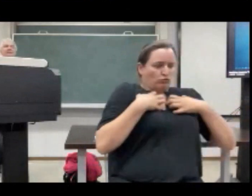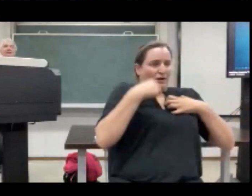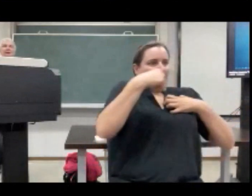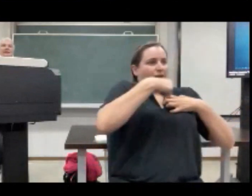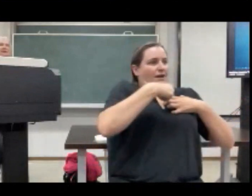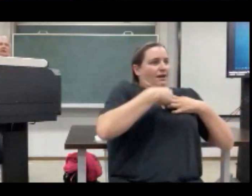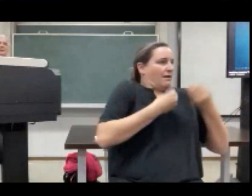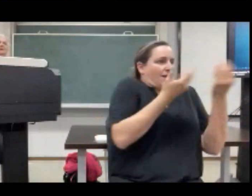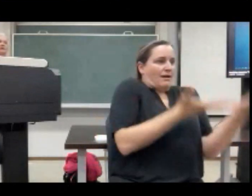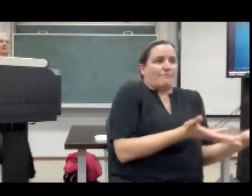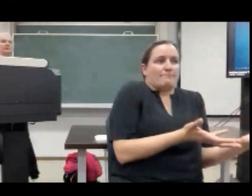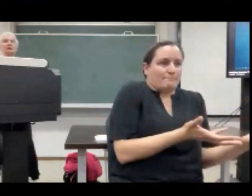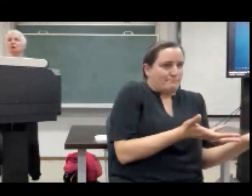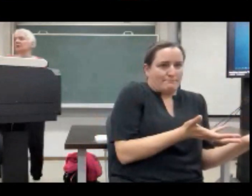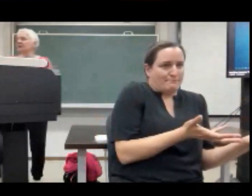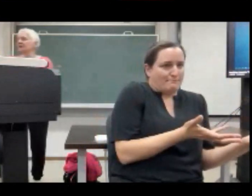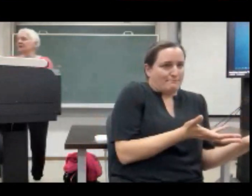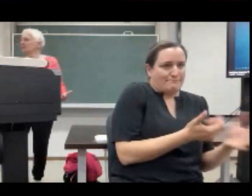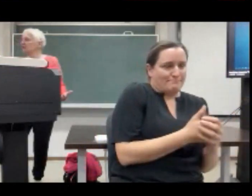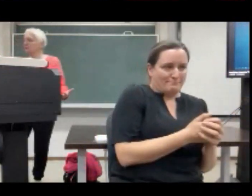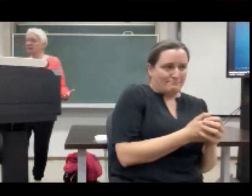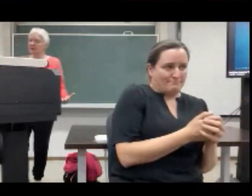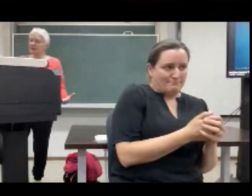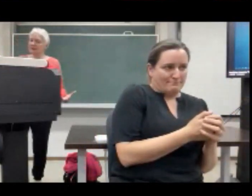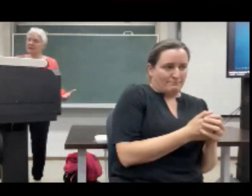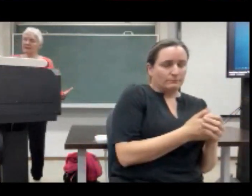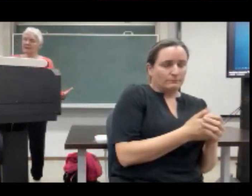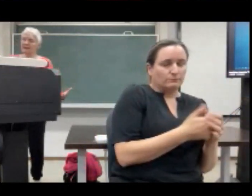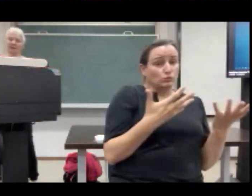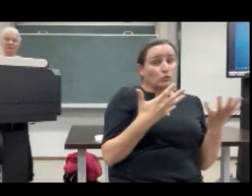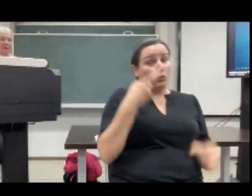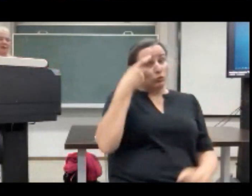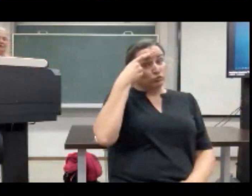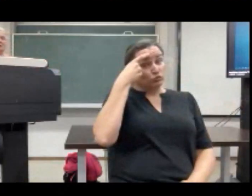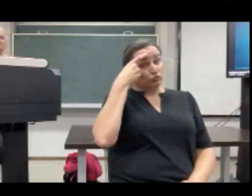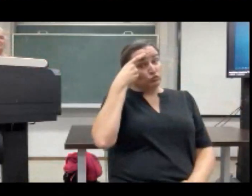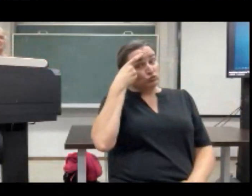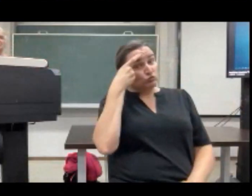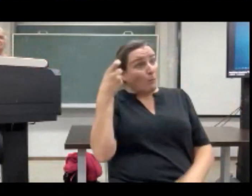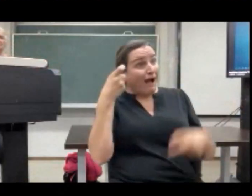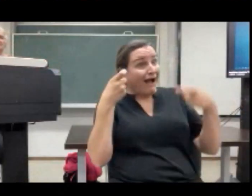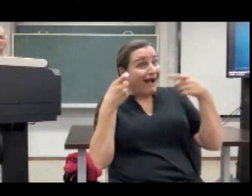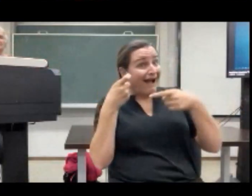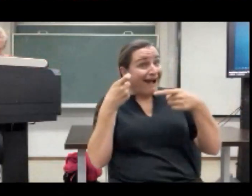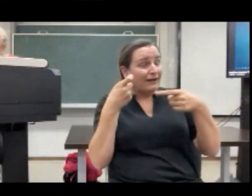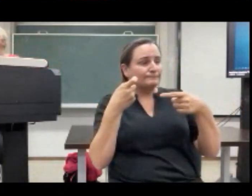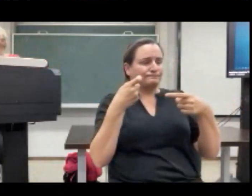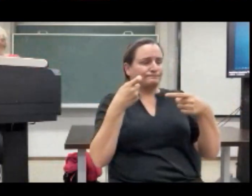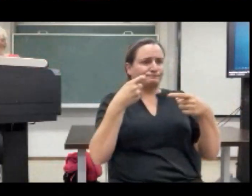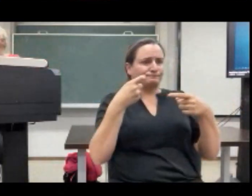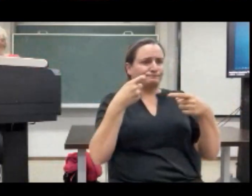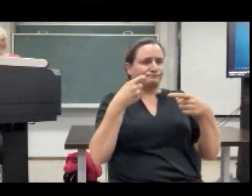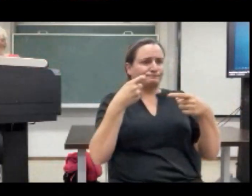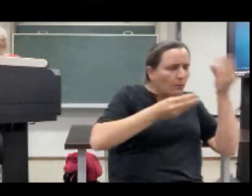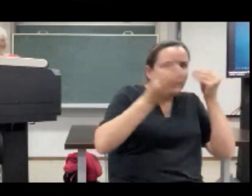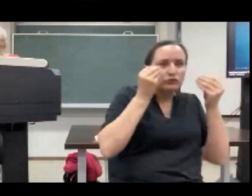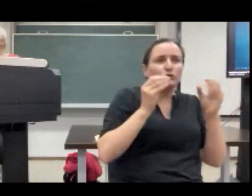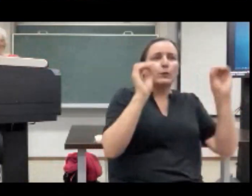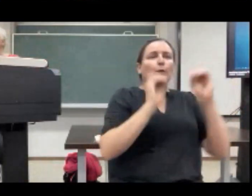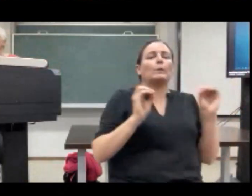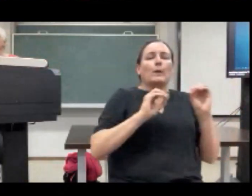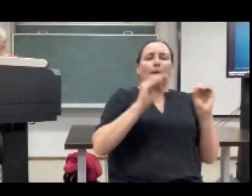And lack of information about trauma and such experiences itself impairs the recognition of the symptoms by the